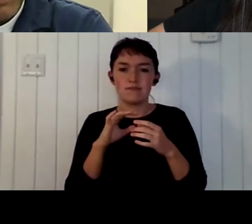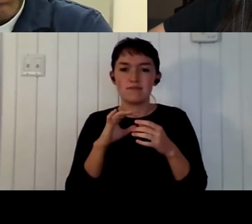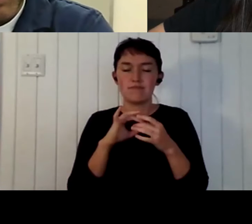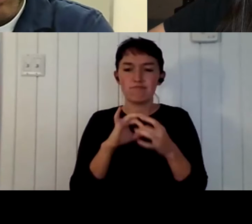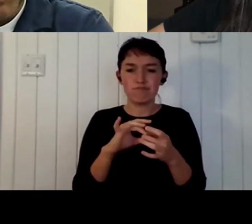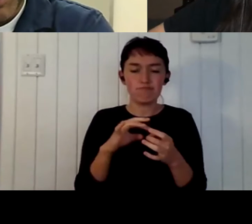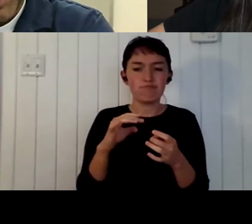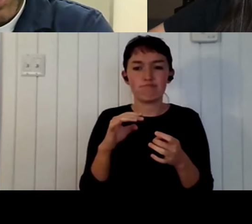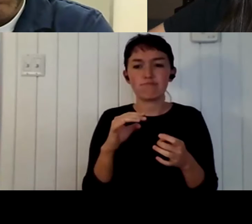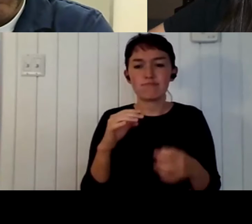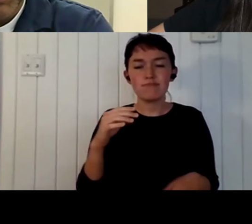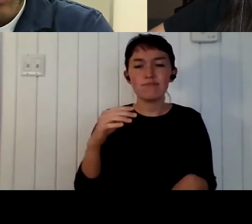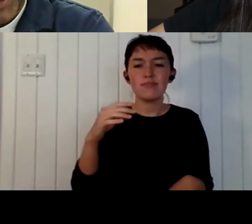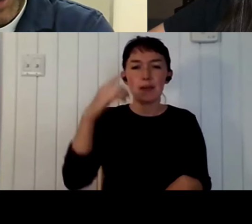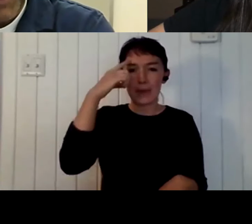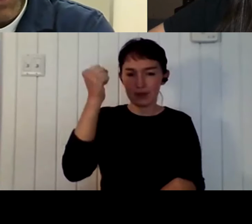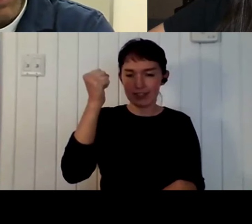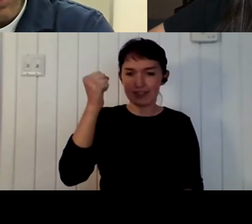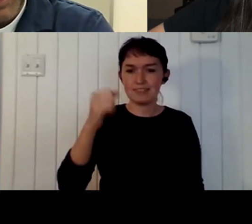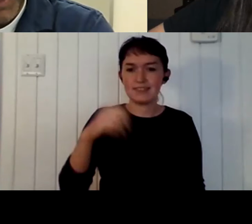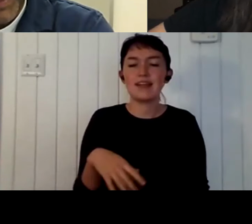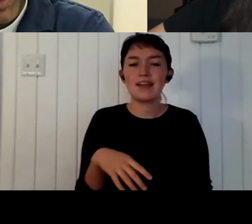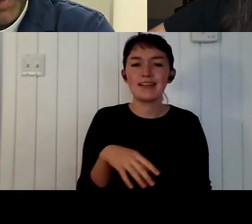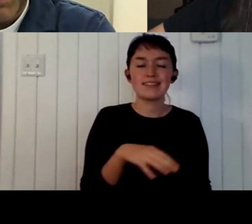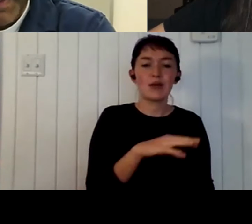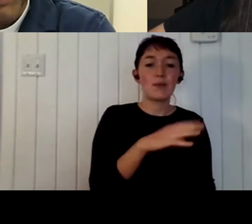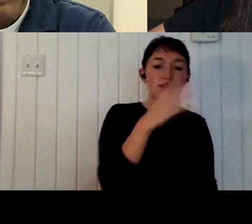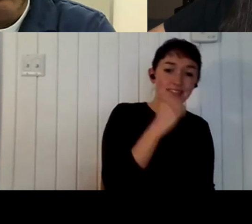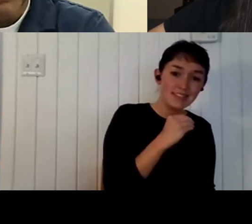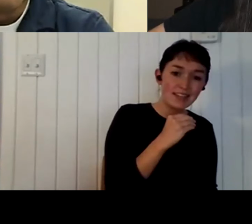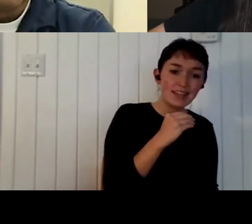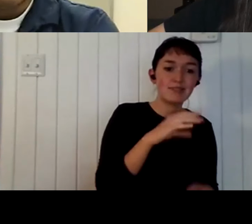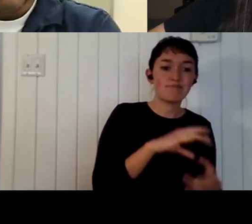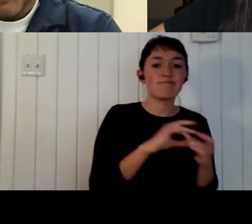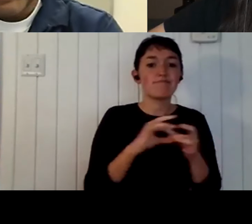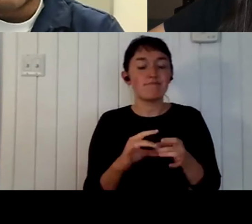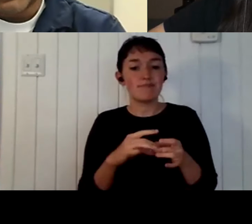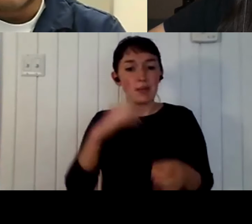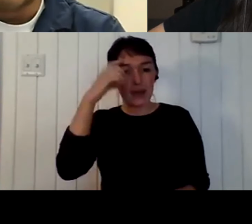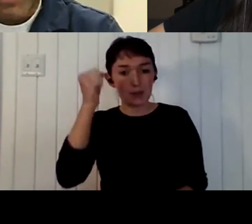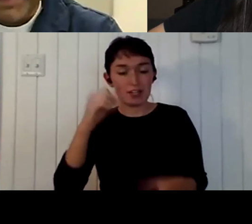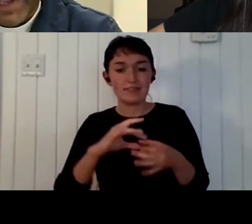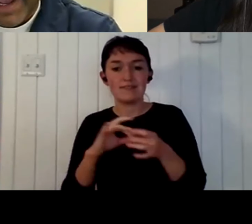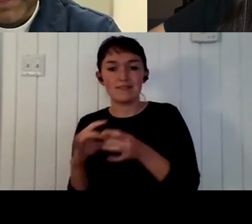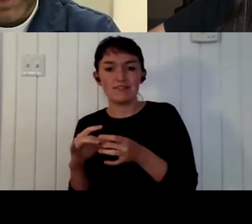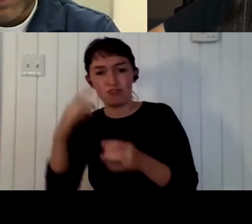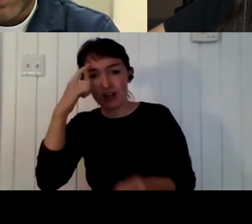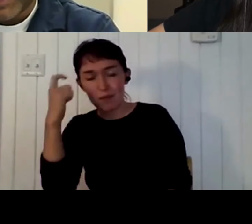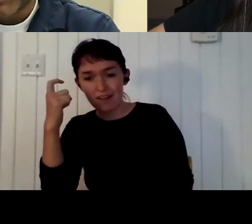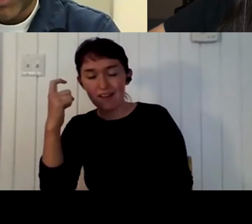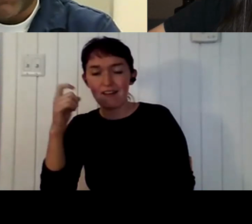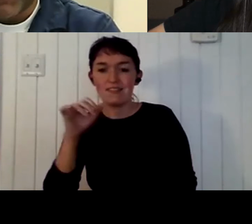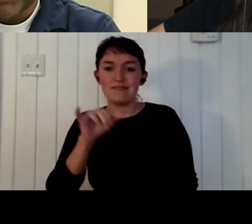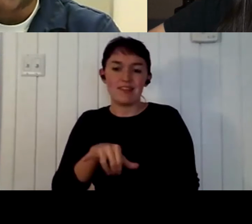sleep. But then again, the full triangle is a little bit missing. But as a best guess, and this isn't